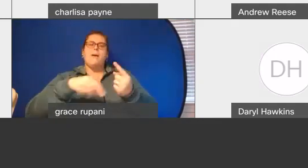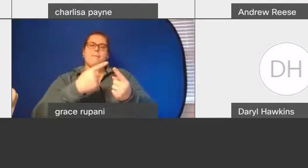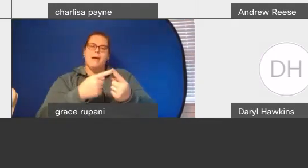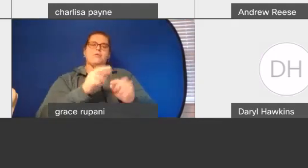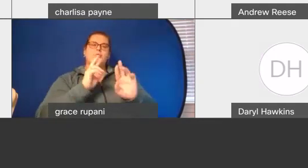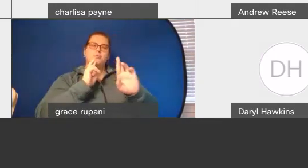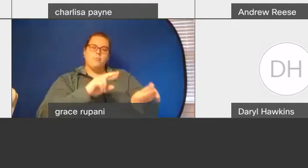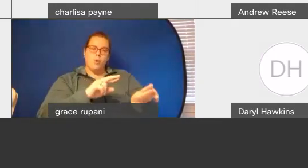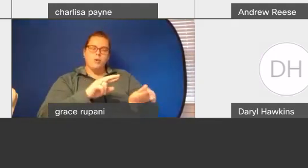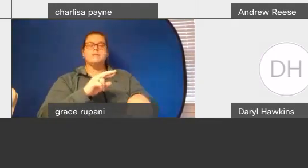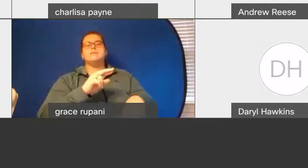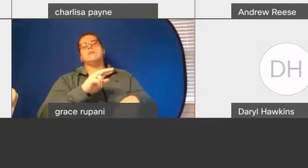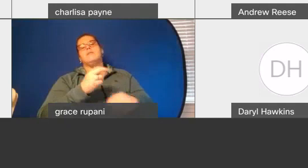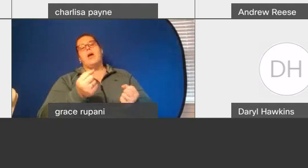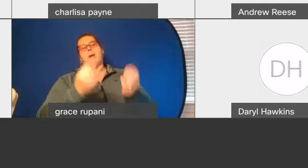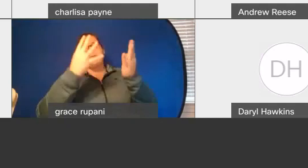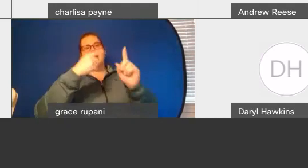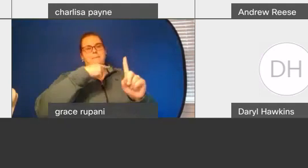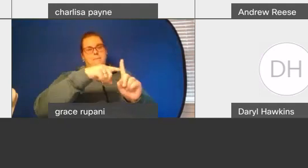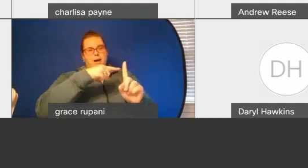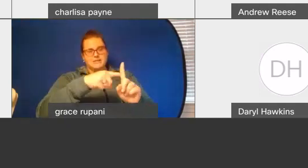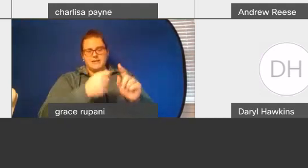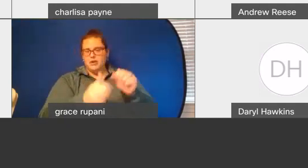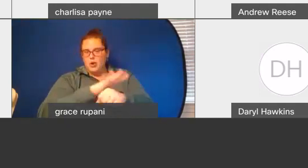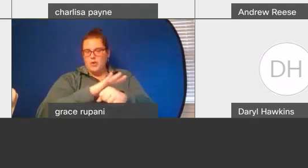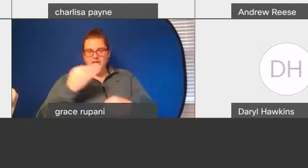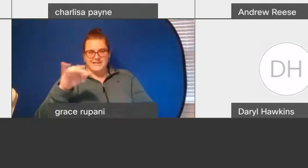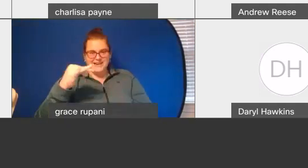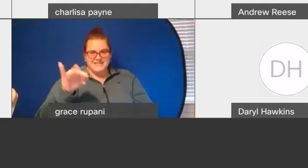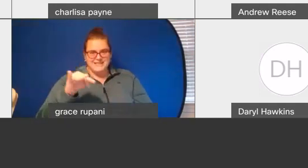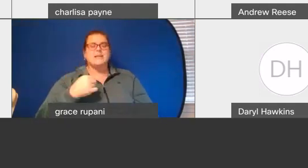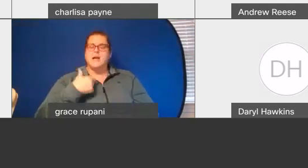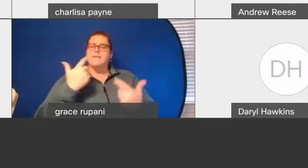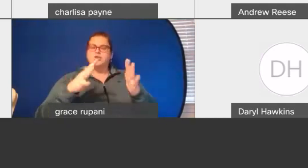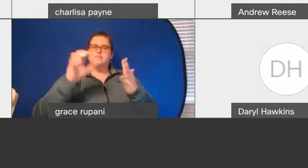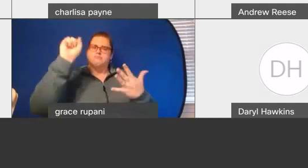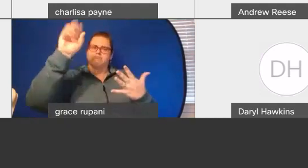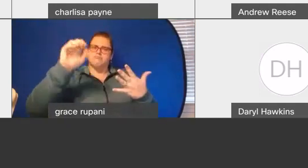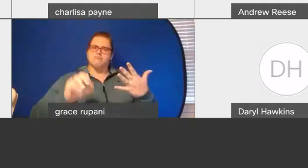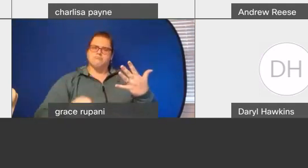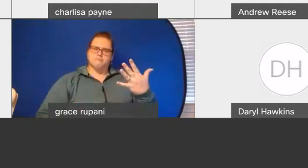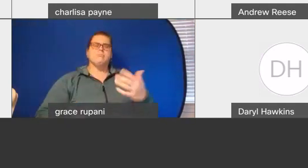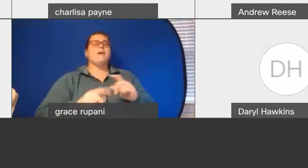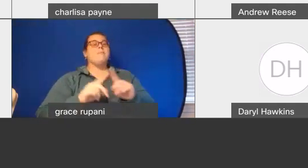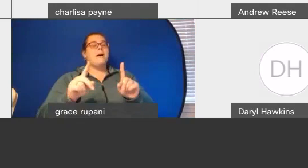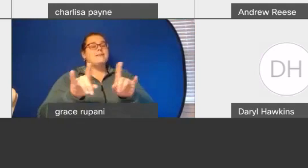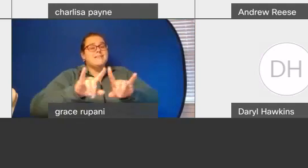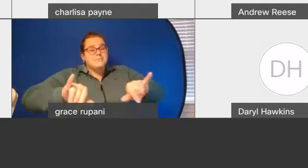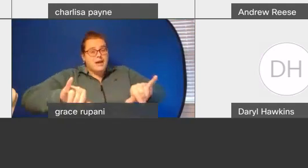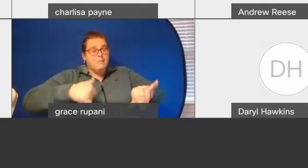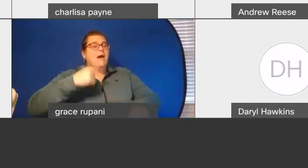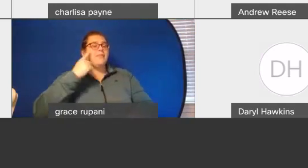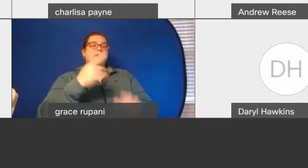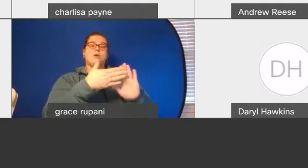of positive COVID-19. I think it's also interesting to look at over time,